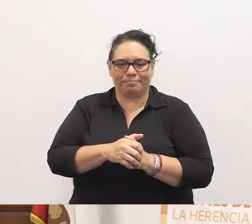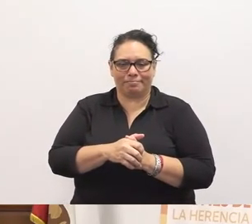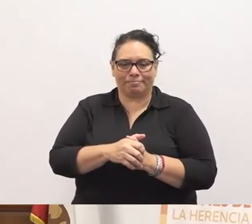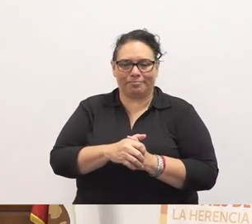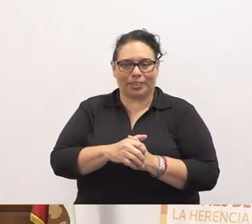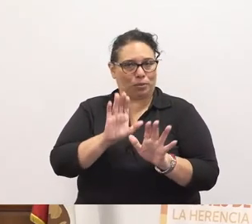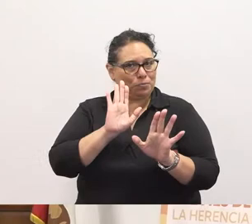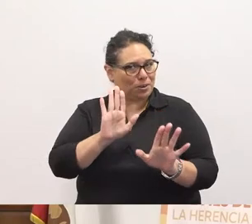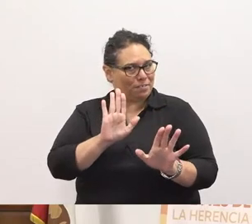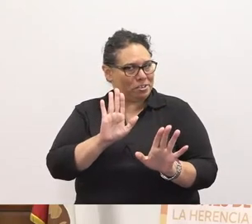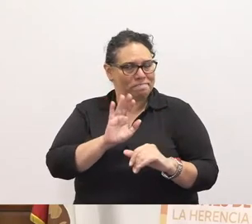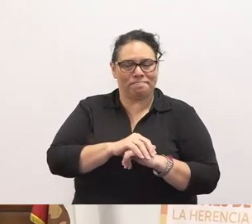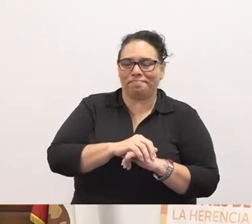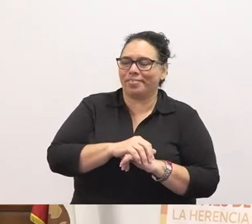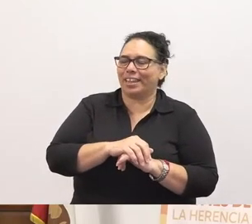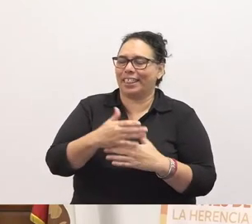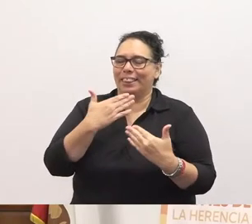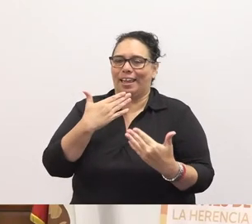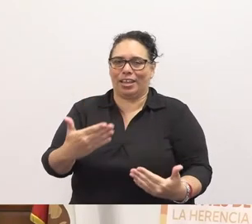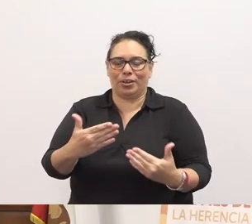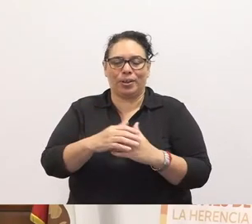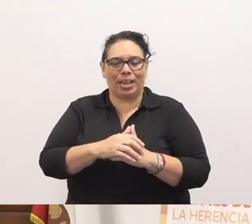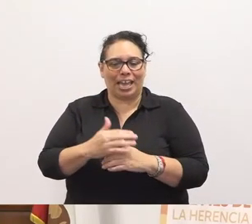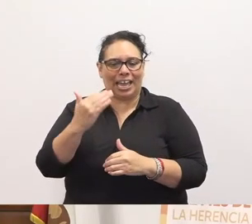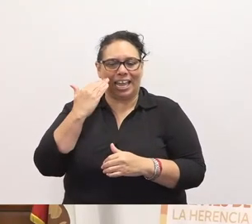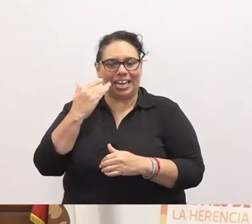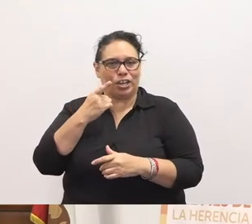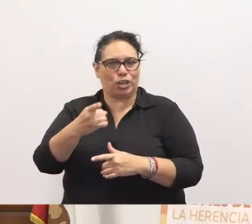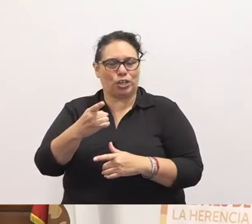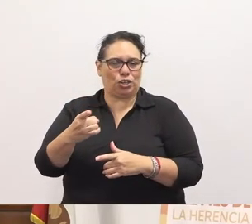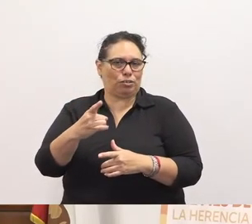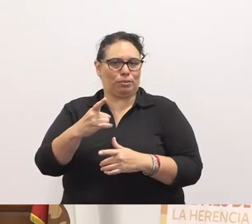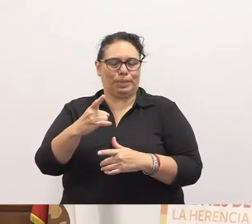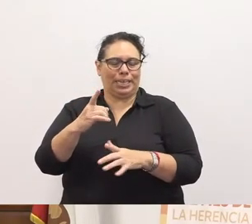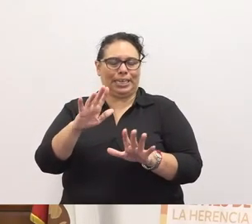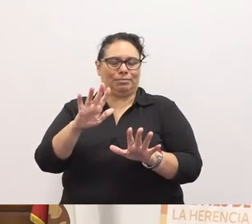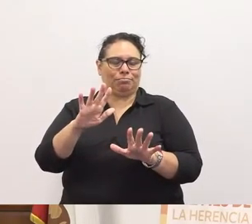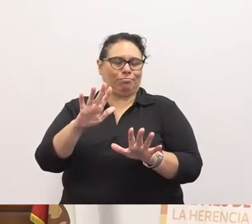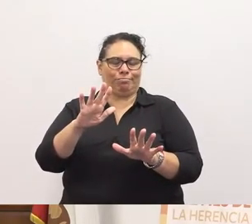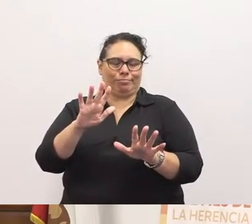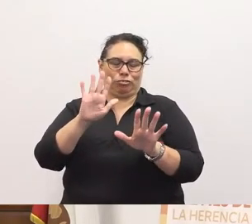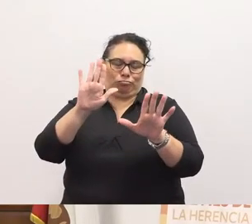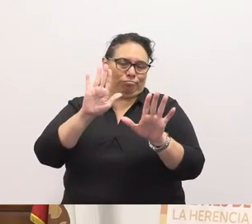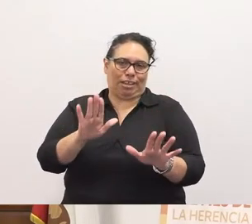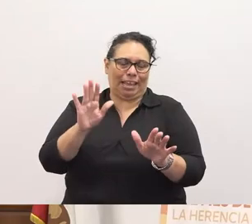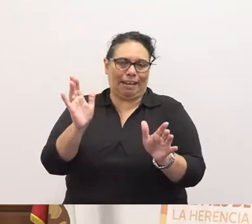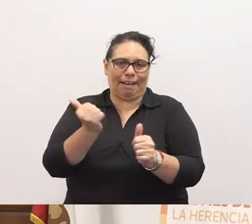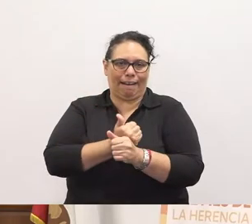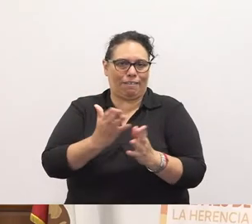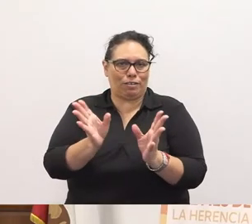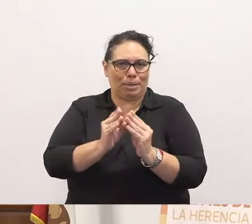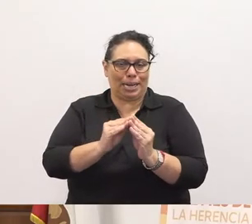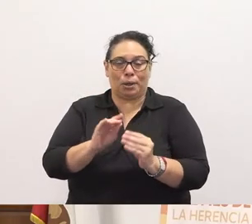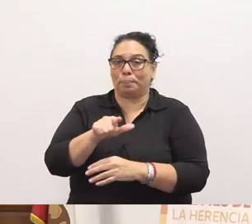That's wonderful. Thank you. And I know you're going to be a bright spot every meeting. Mr.